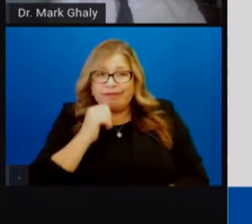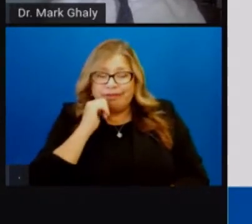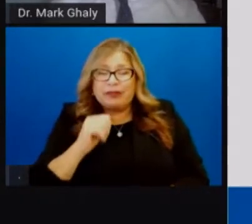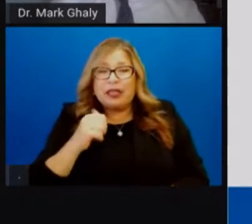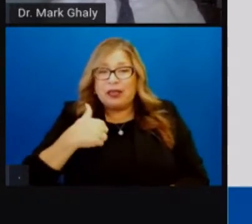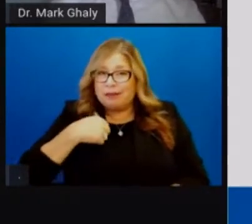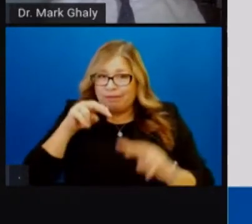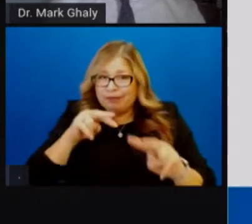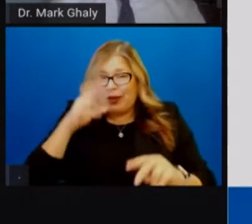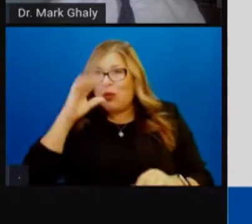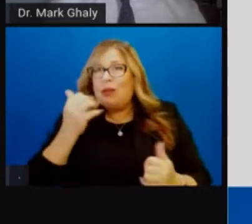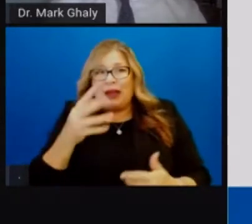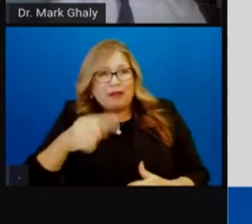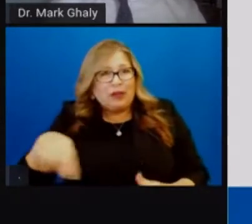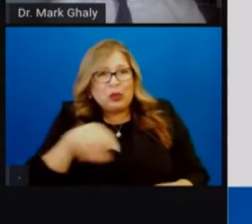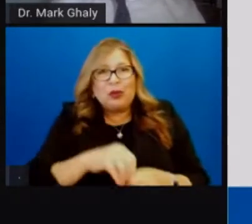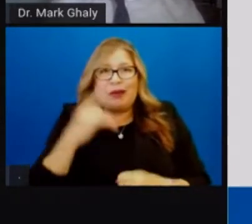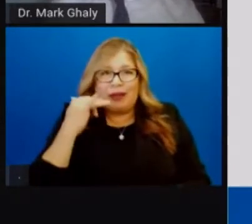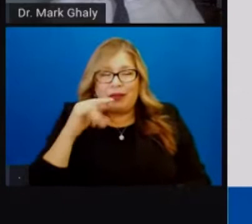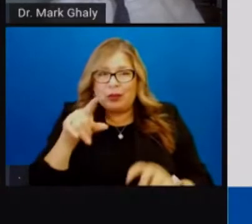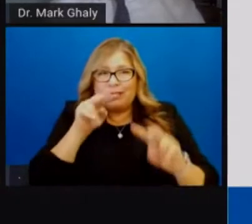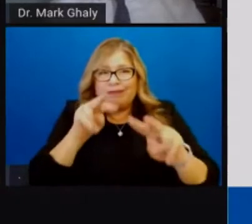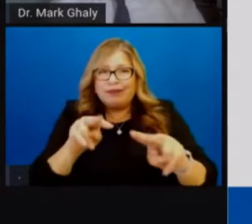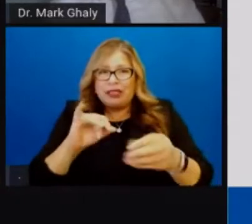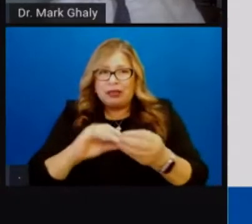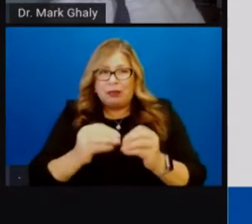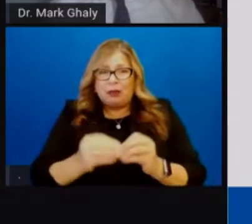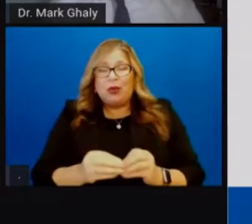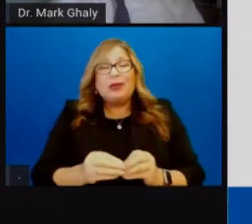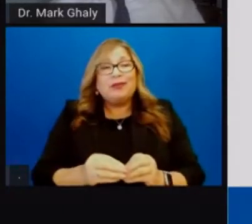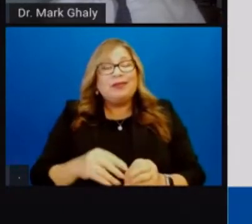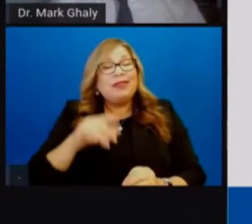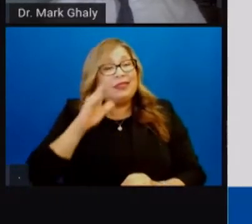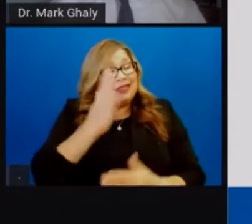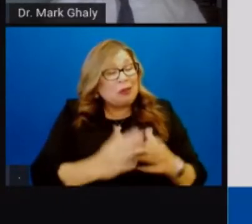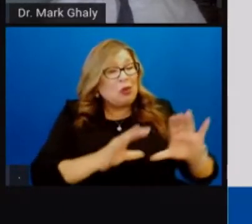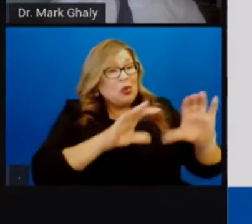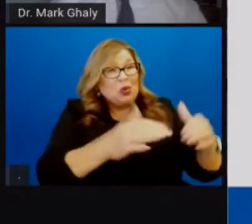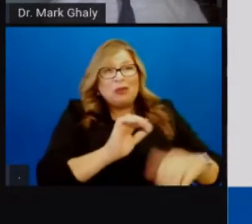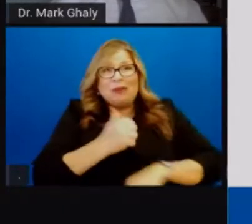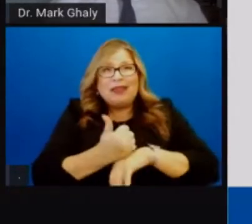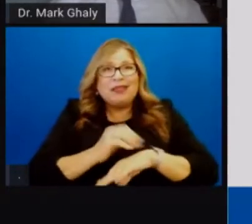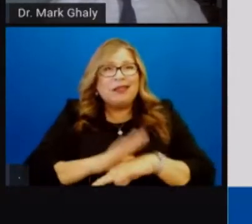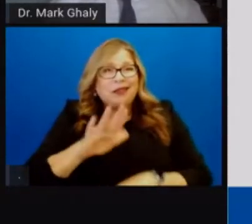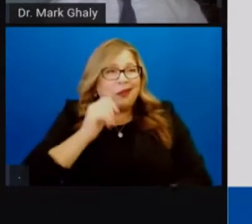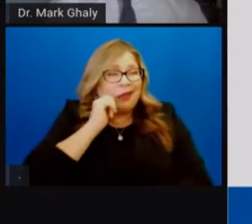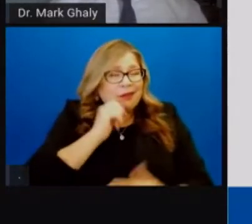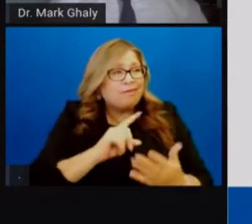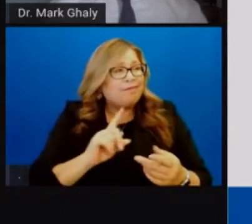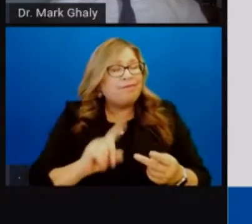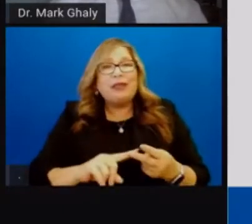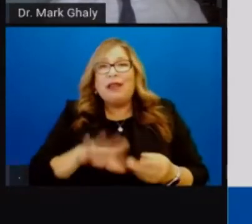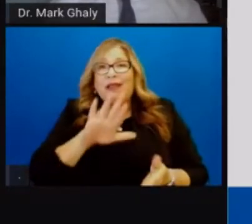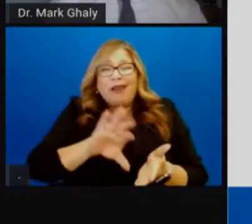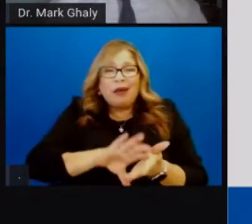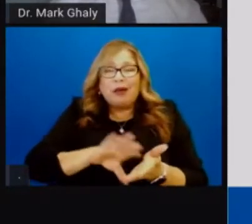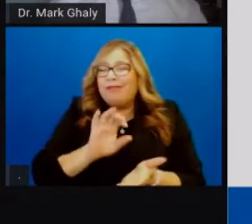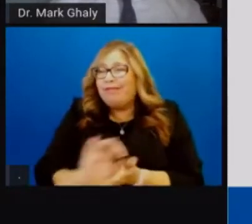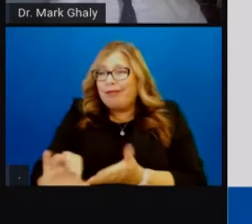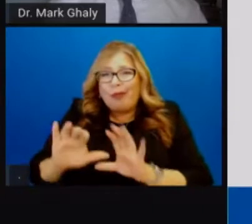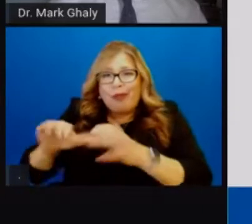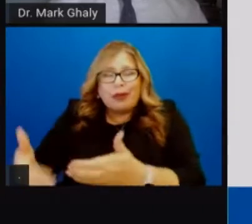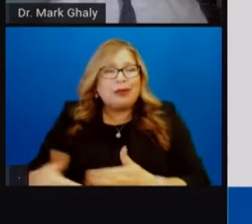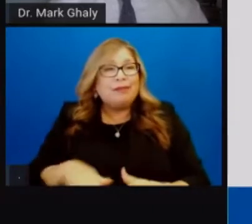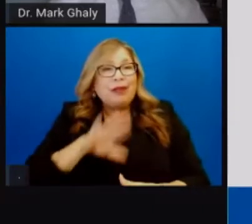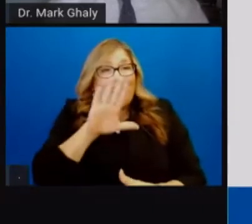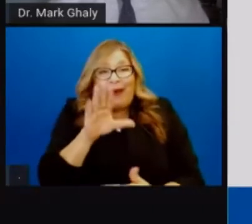certain groups across our state, usually based on racial, ethnic, socioeconomic lines, experience COVID